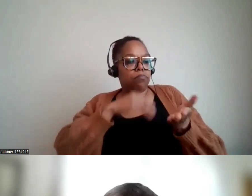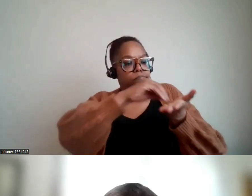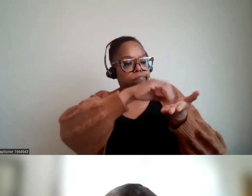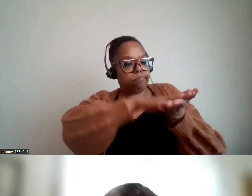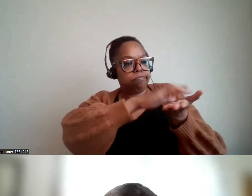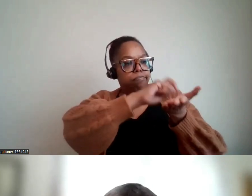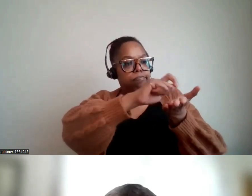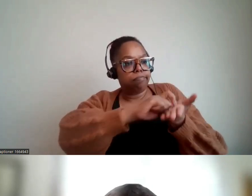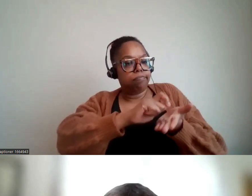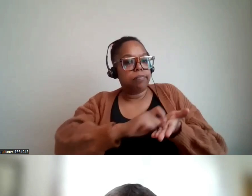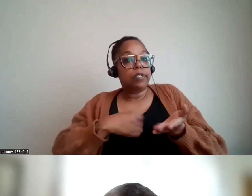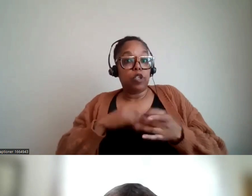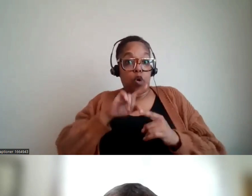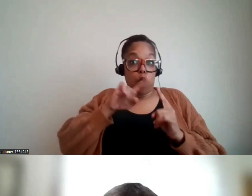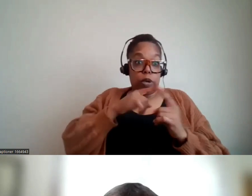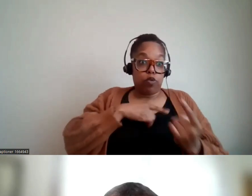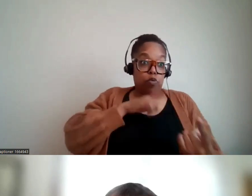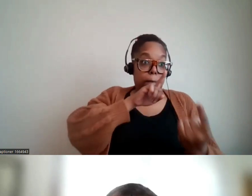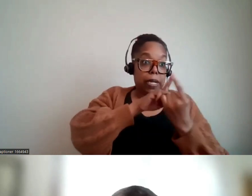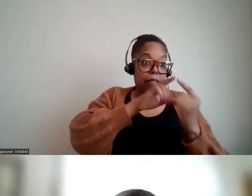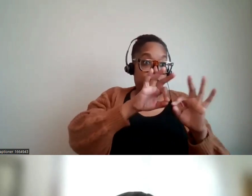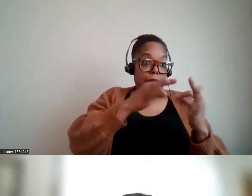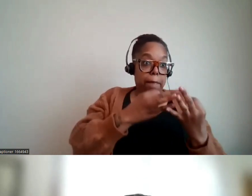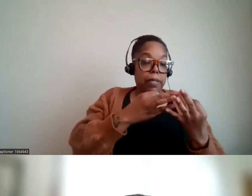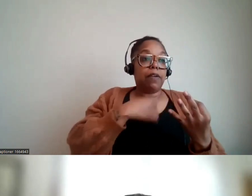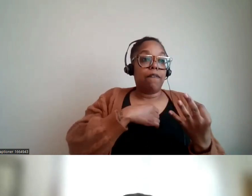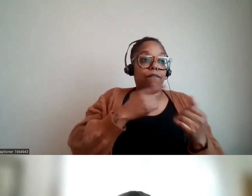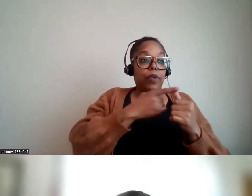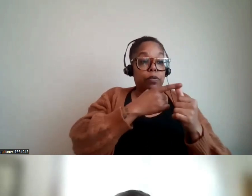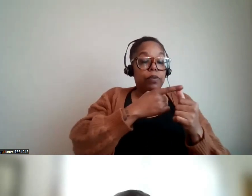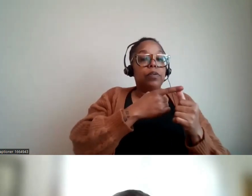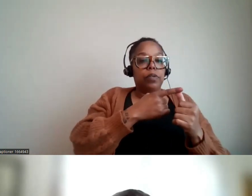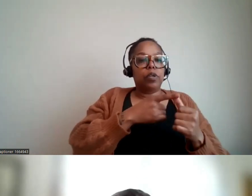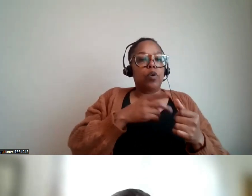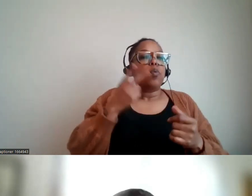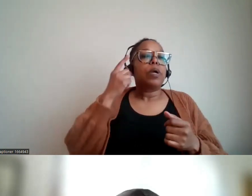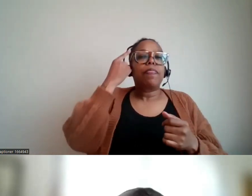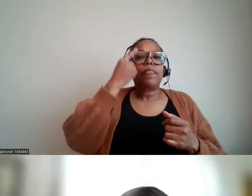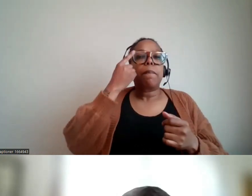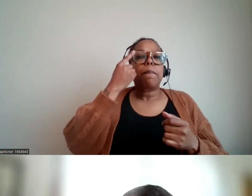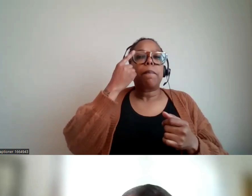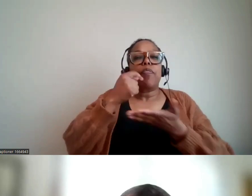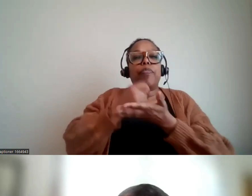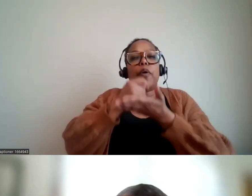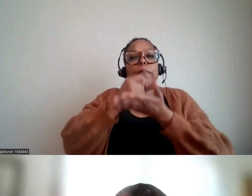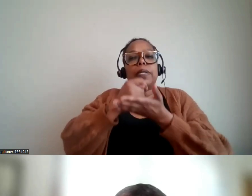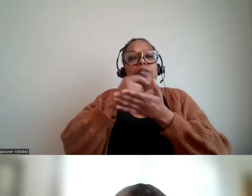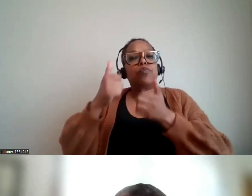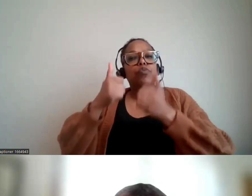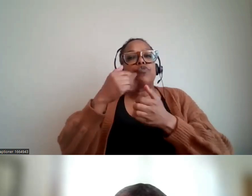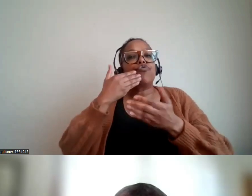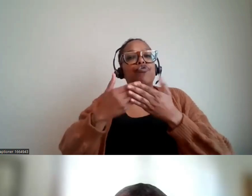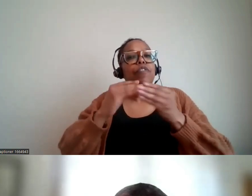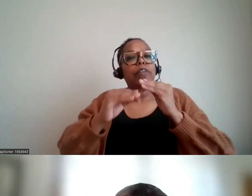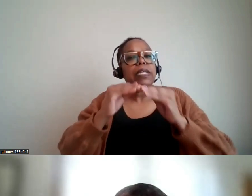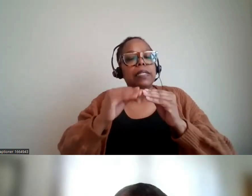is once we meet the family, we kind of think about what kind of therapist might be a really good fit. And we have a whole host of